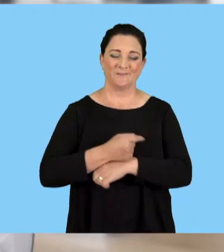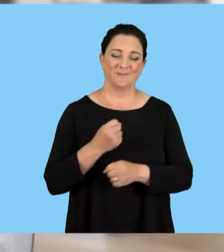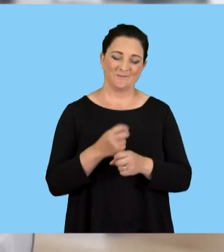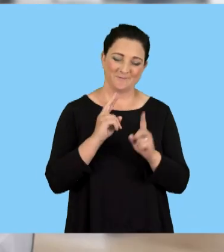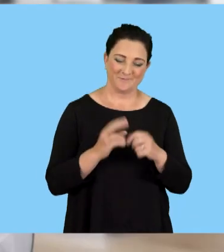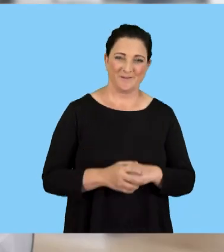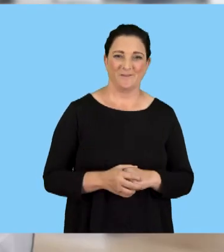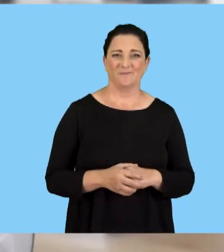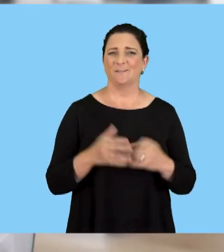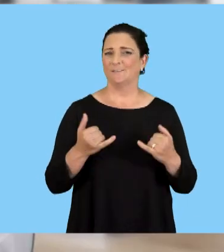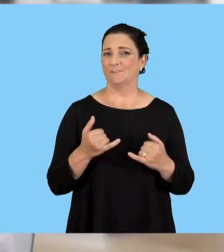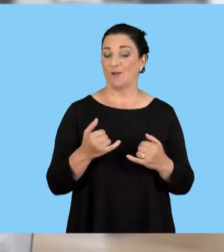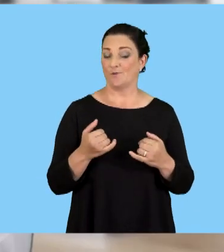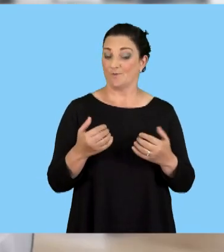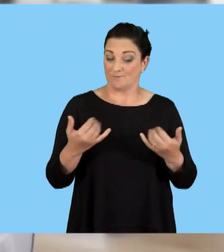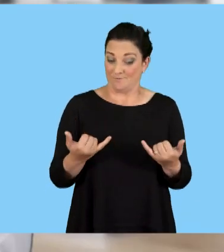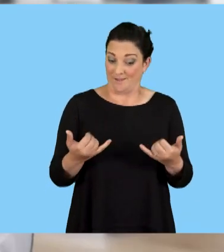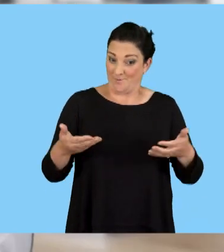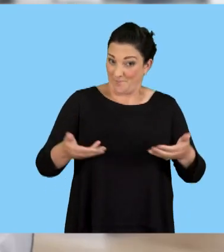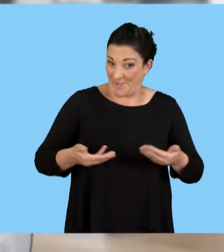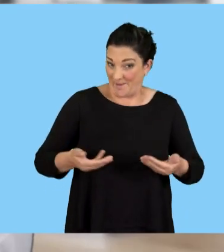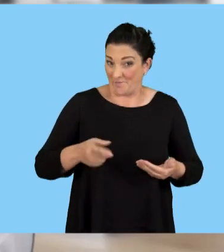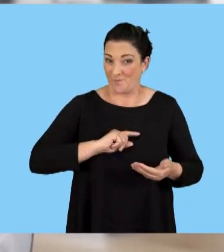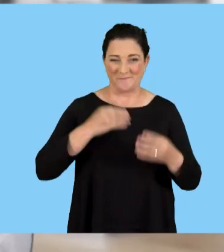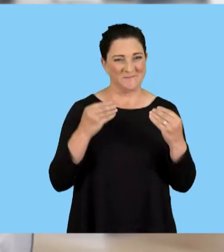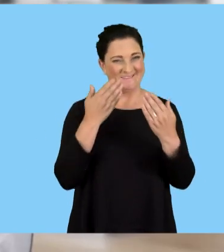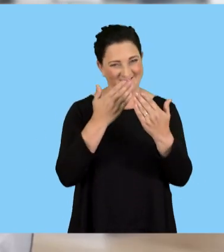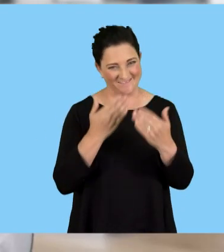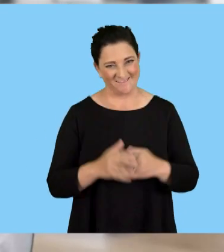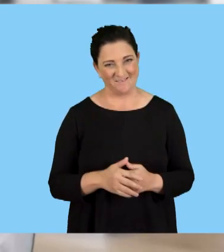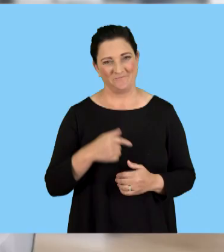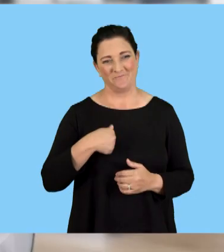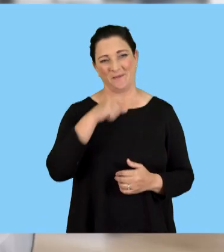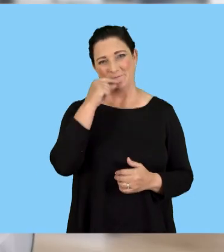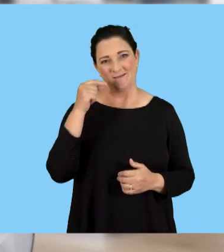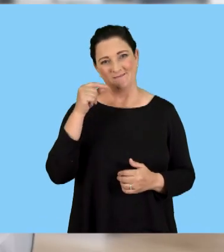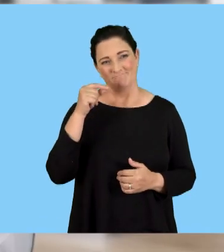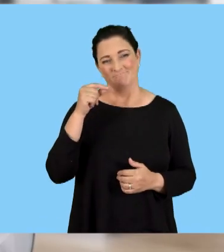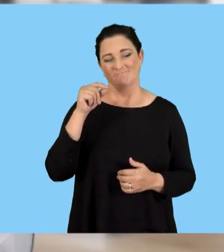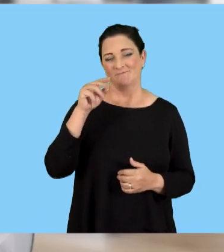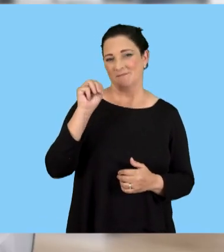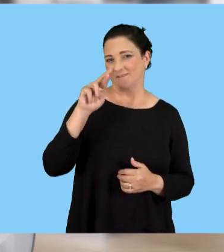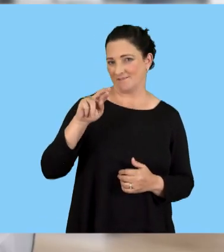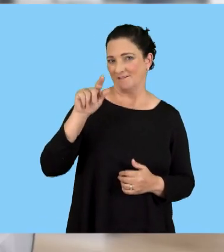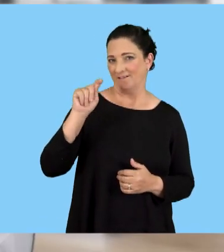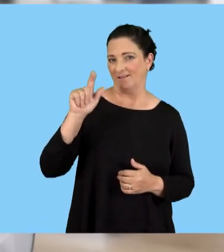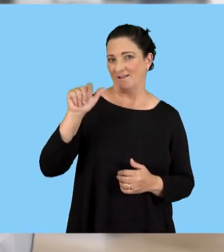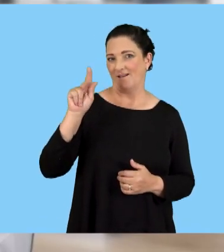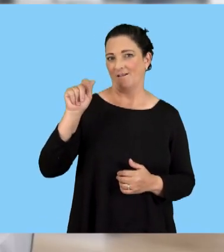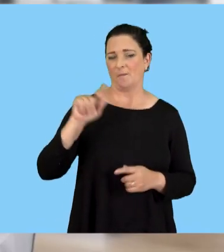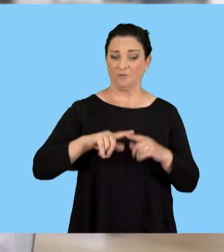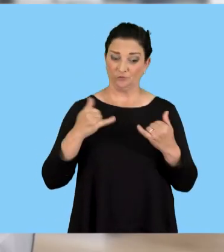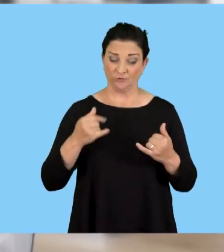Good day, grade 12 learners. Welcome to today's business studies lesson. My name is Tidiso Tlhaga, and we will be looking